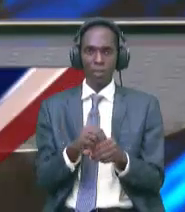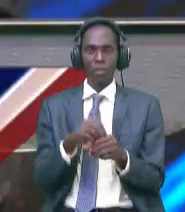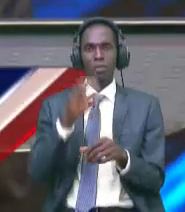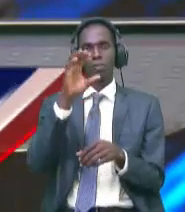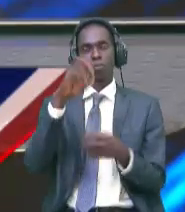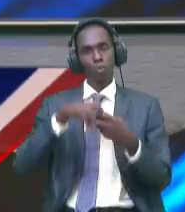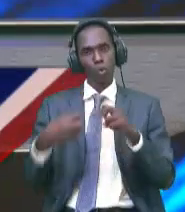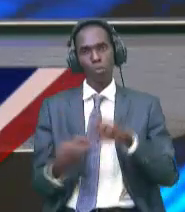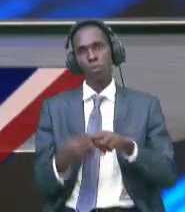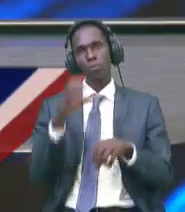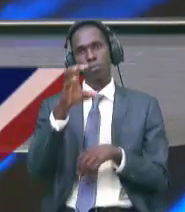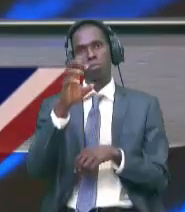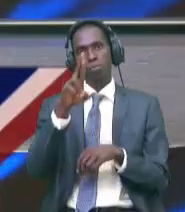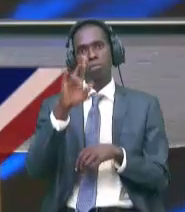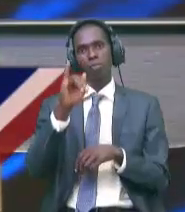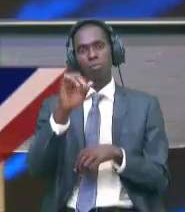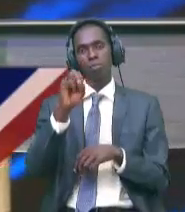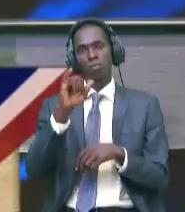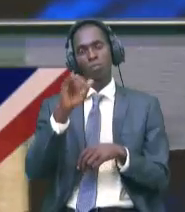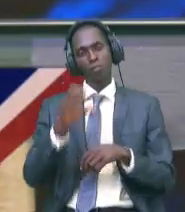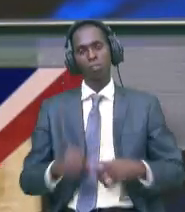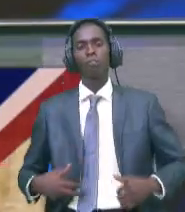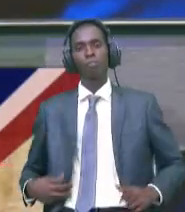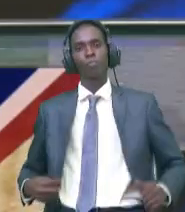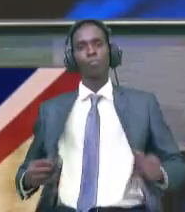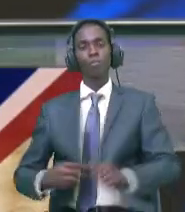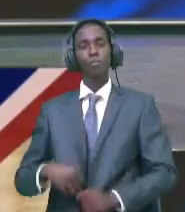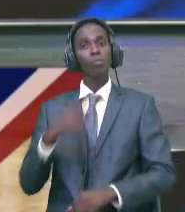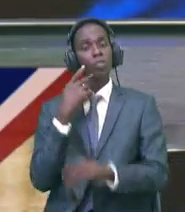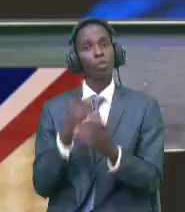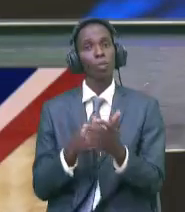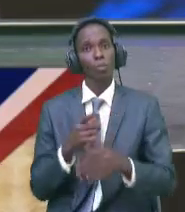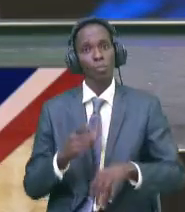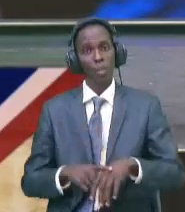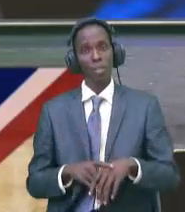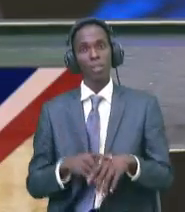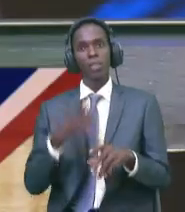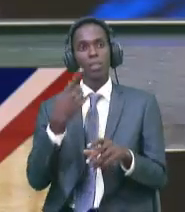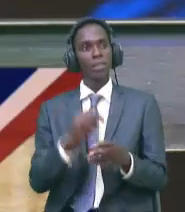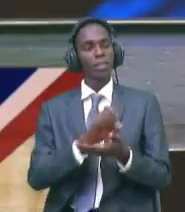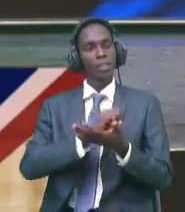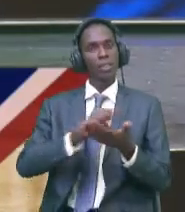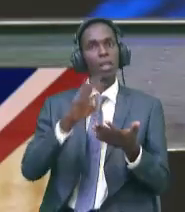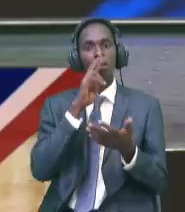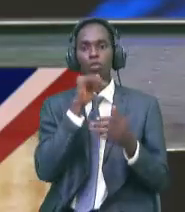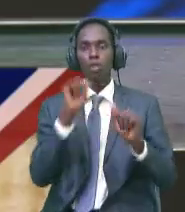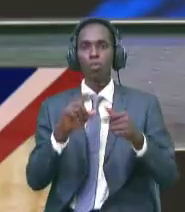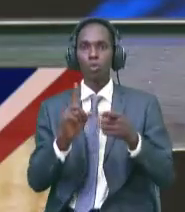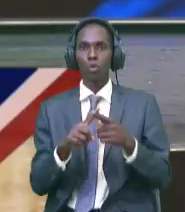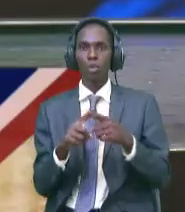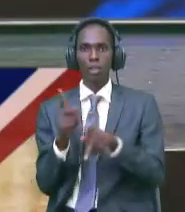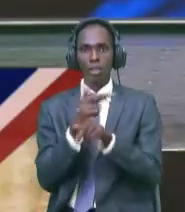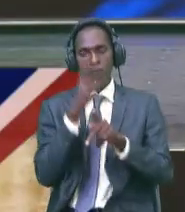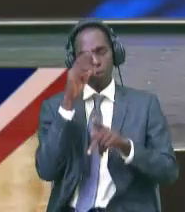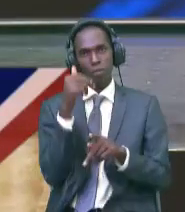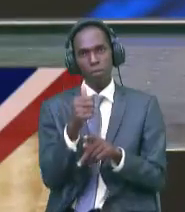are times individual saints are not able to care for themselves. They're not able to provide for themselves.